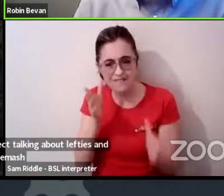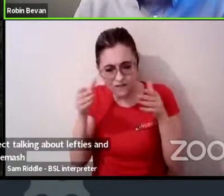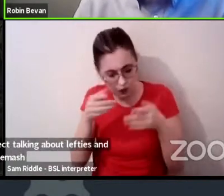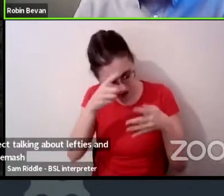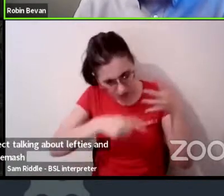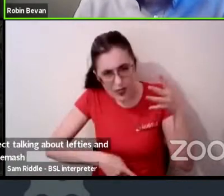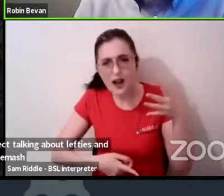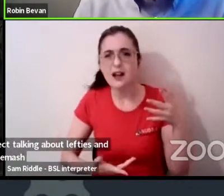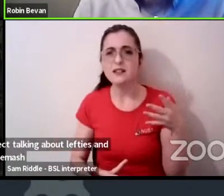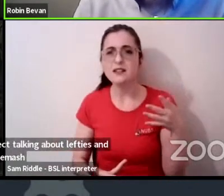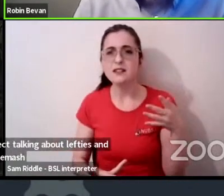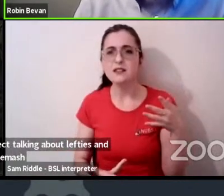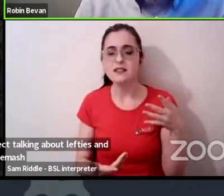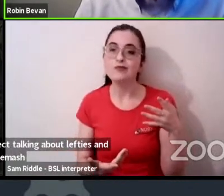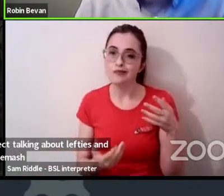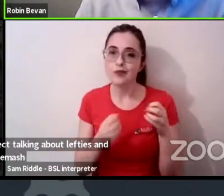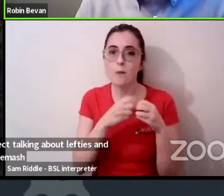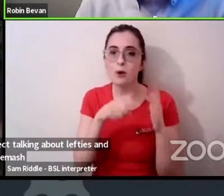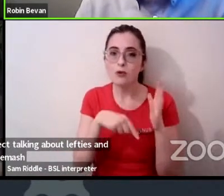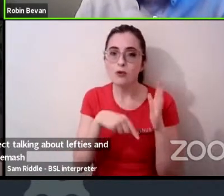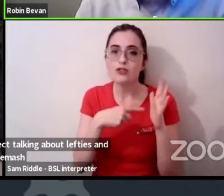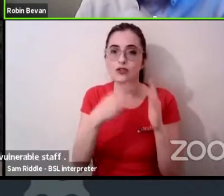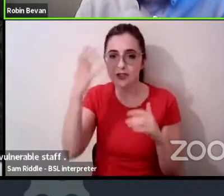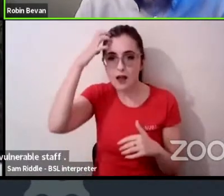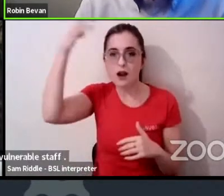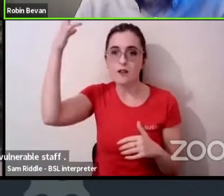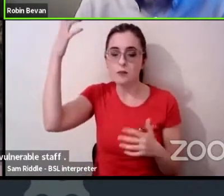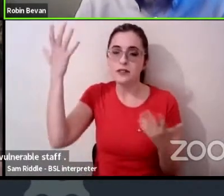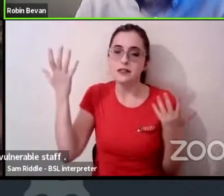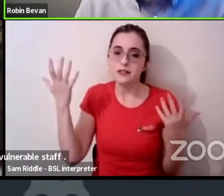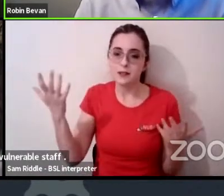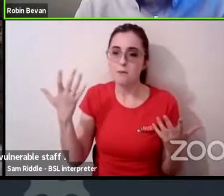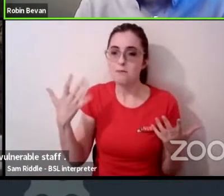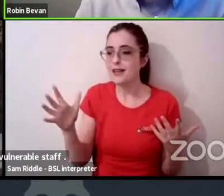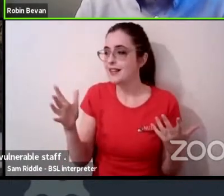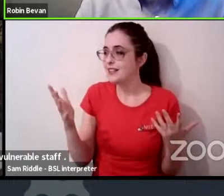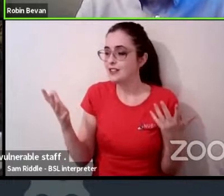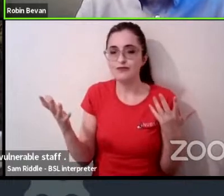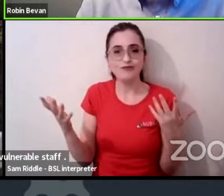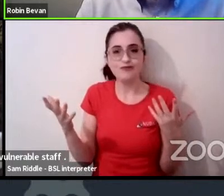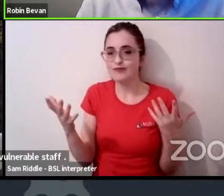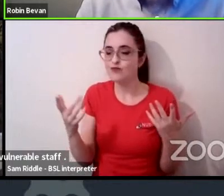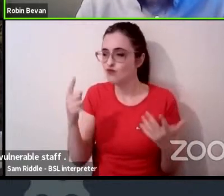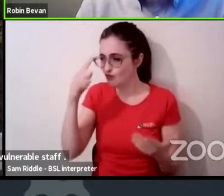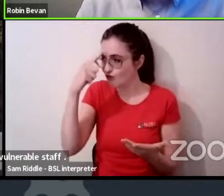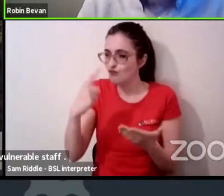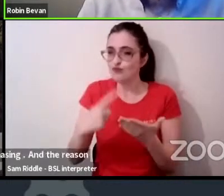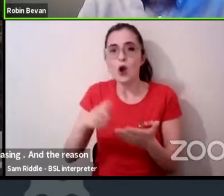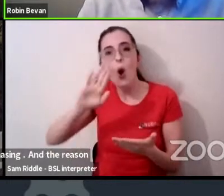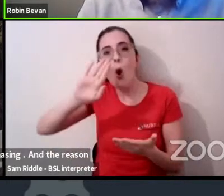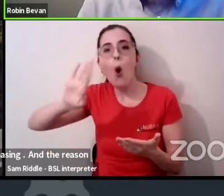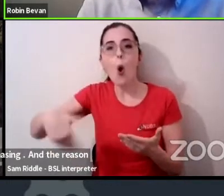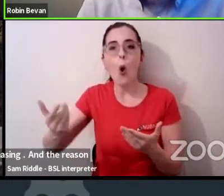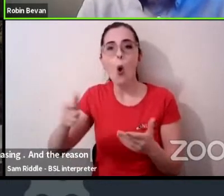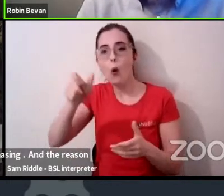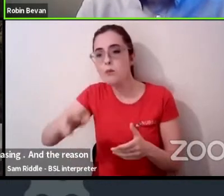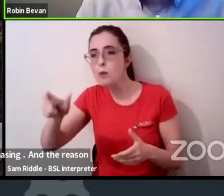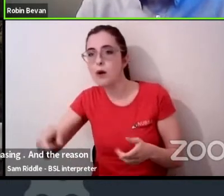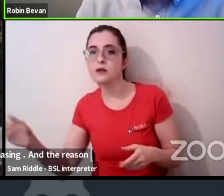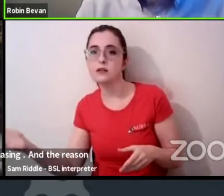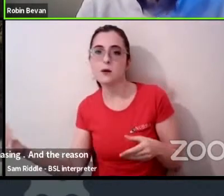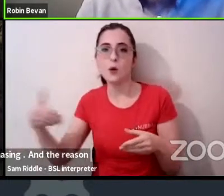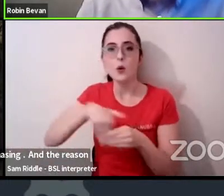is because Boris Johnson and the government have gambled on bringing all pupils back into